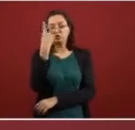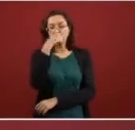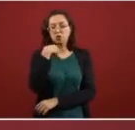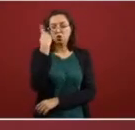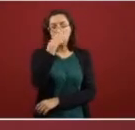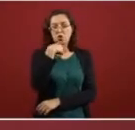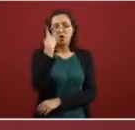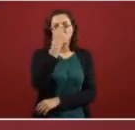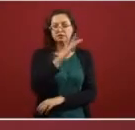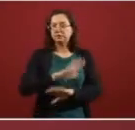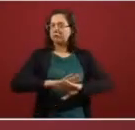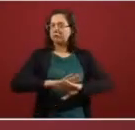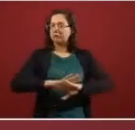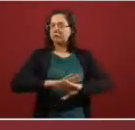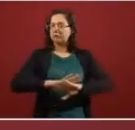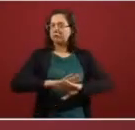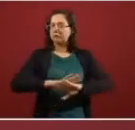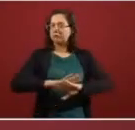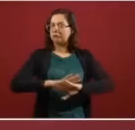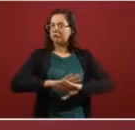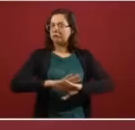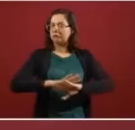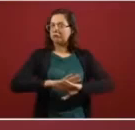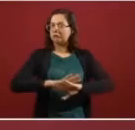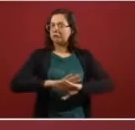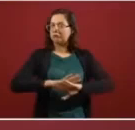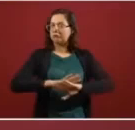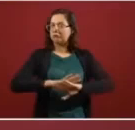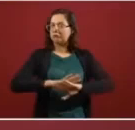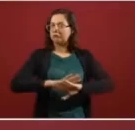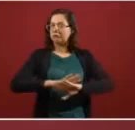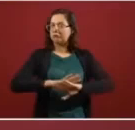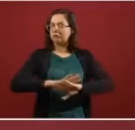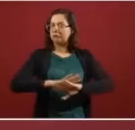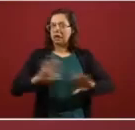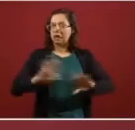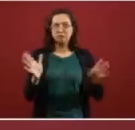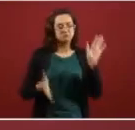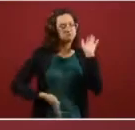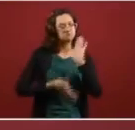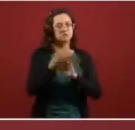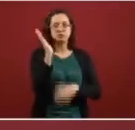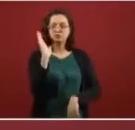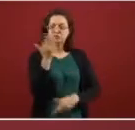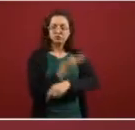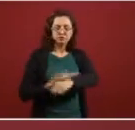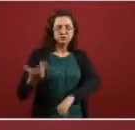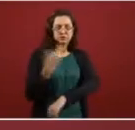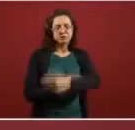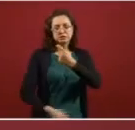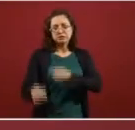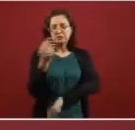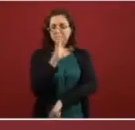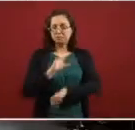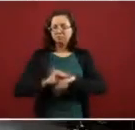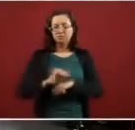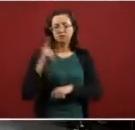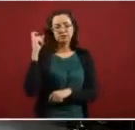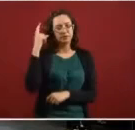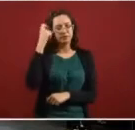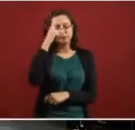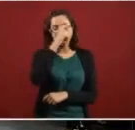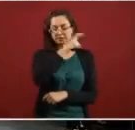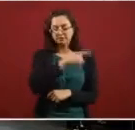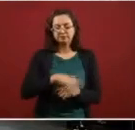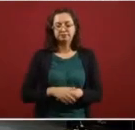siendo muy complicado el permiso. Because these permits are getting very complicated. Bueno, dado el